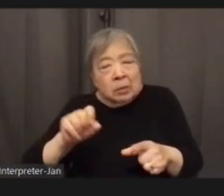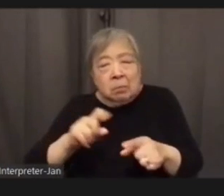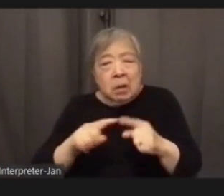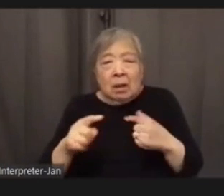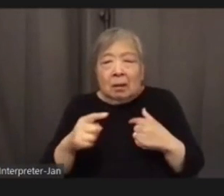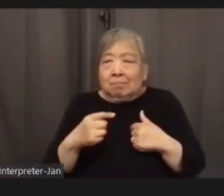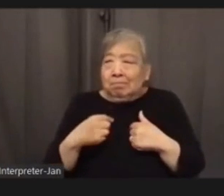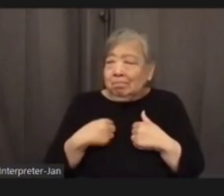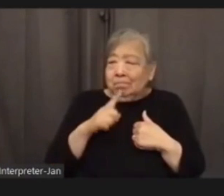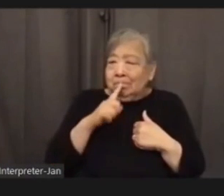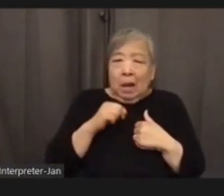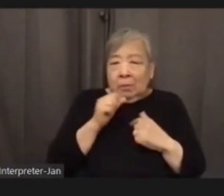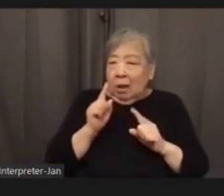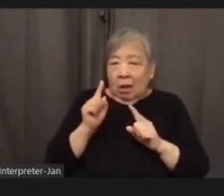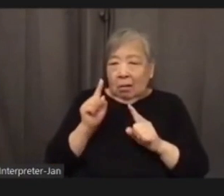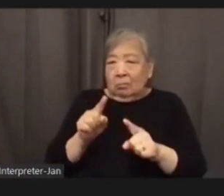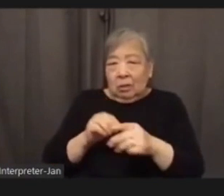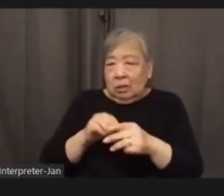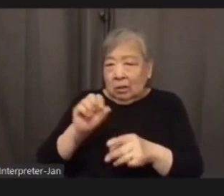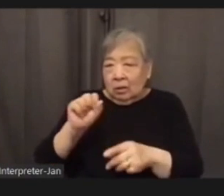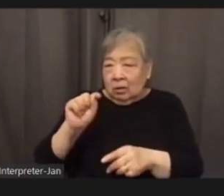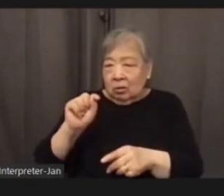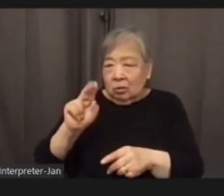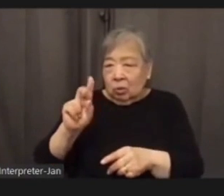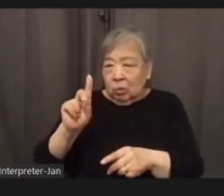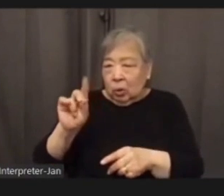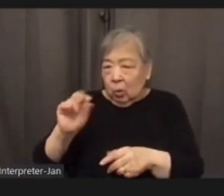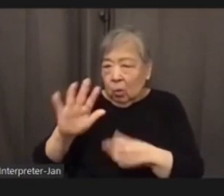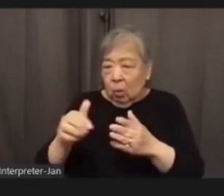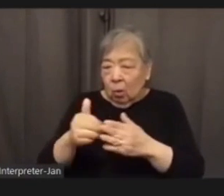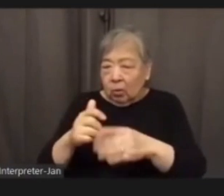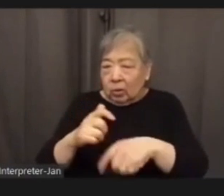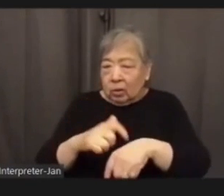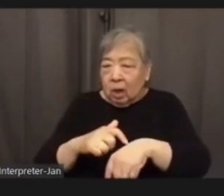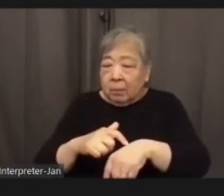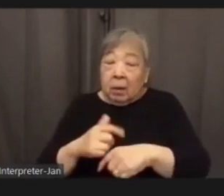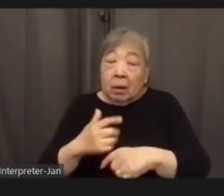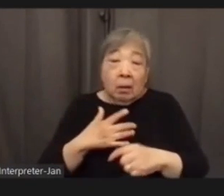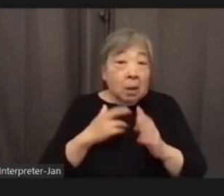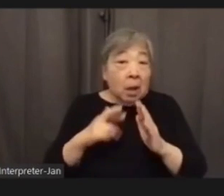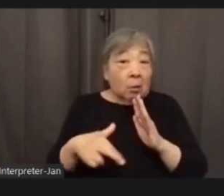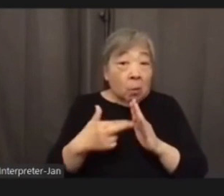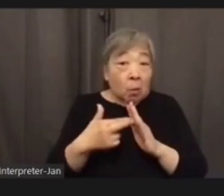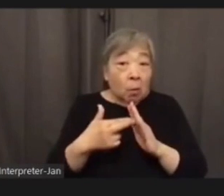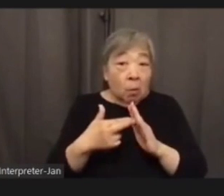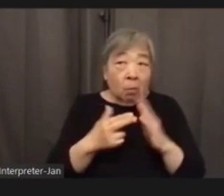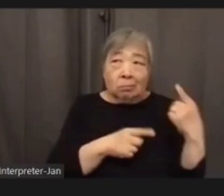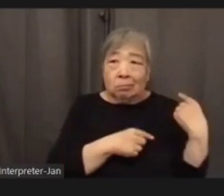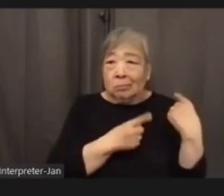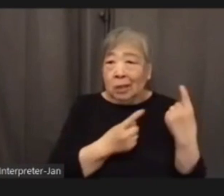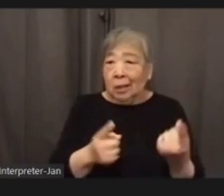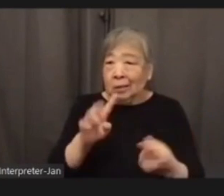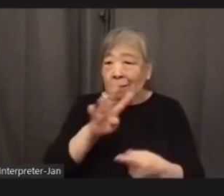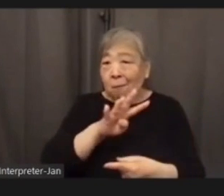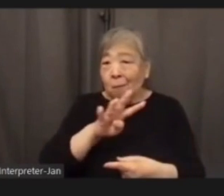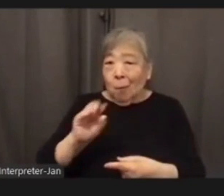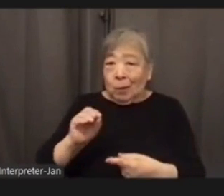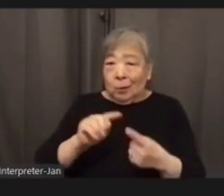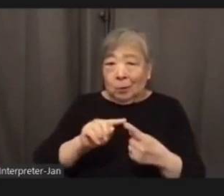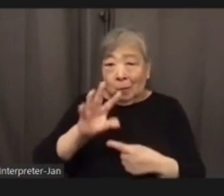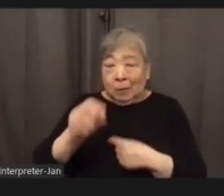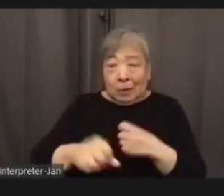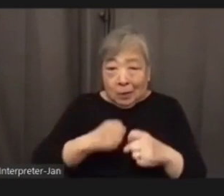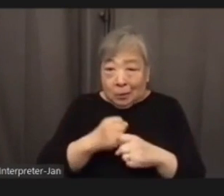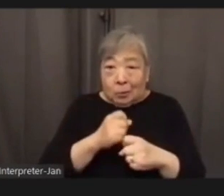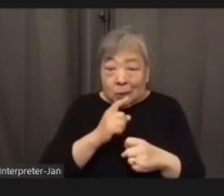studio all the time. So, and most of my role has been in the last 40 or 50 years, really, is trying to get